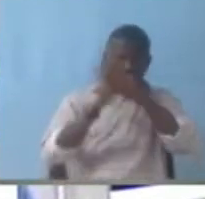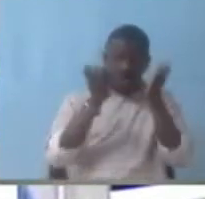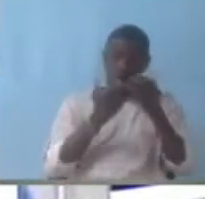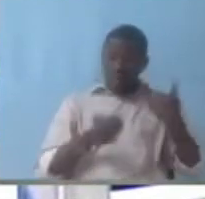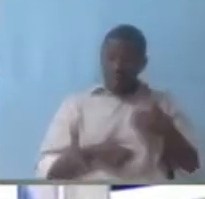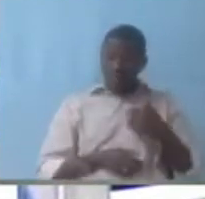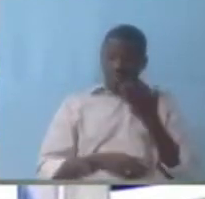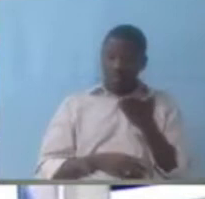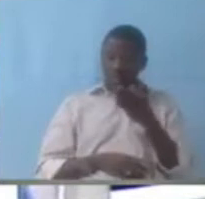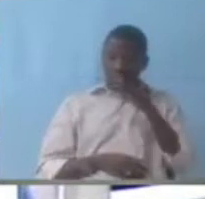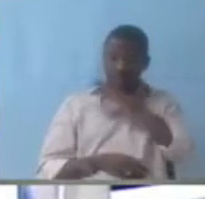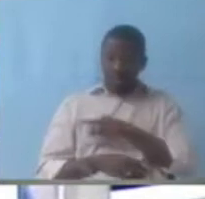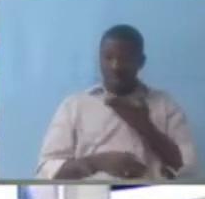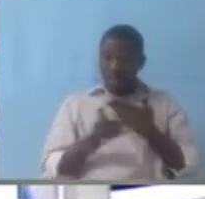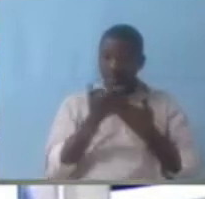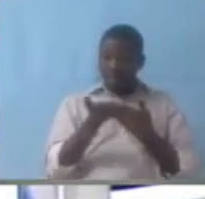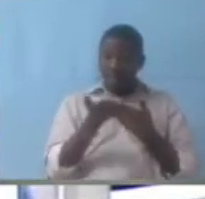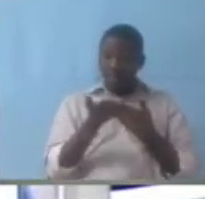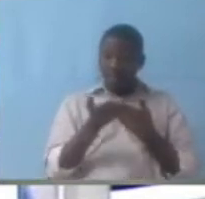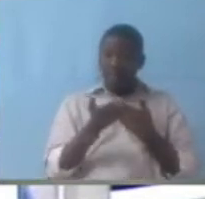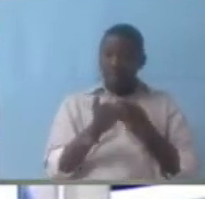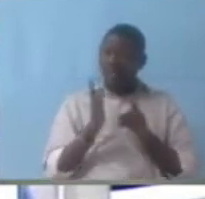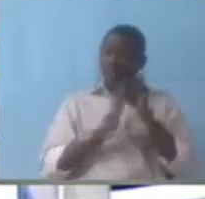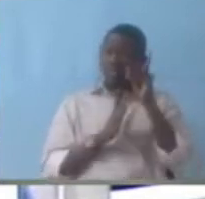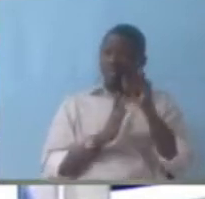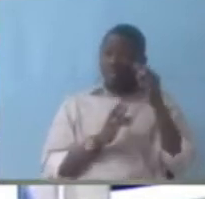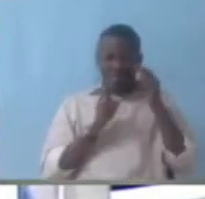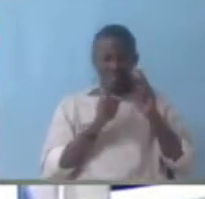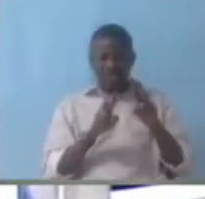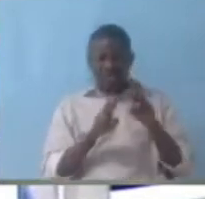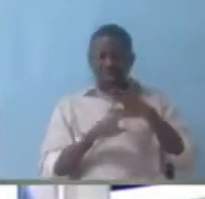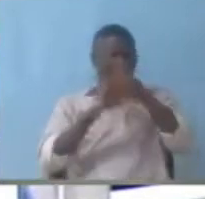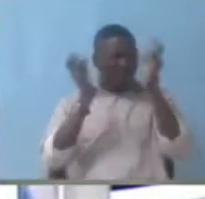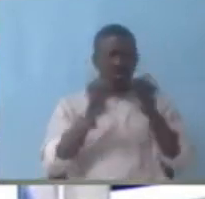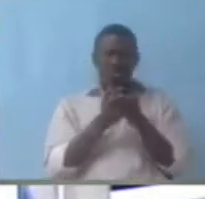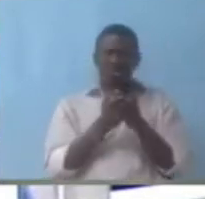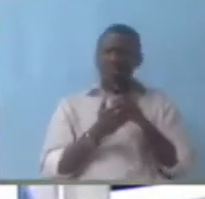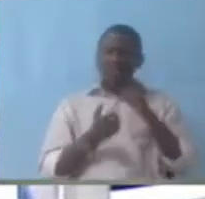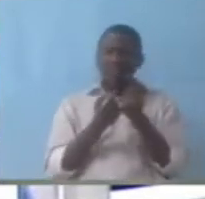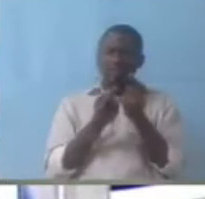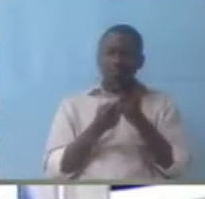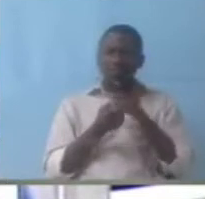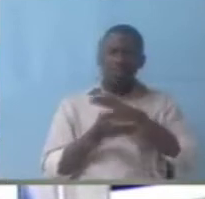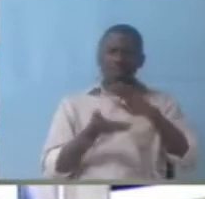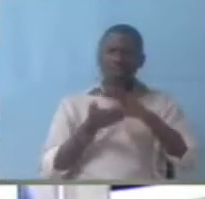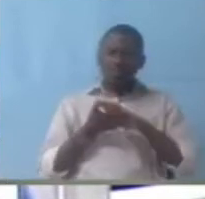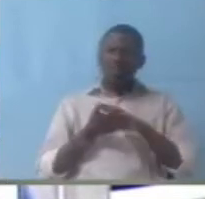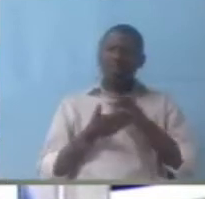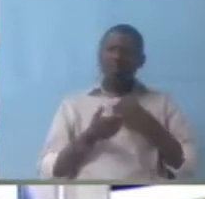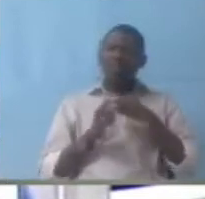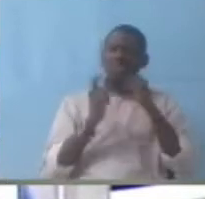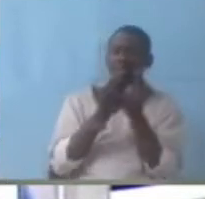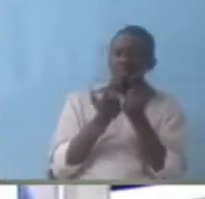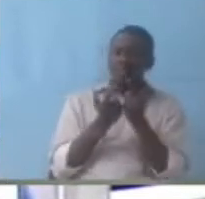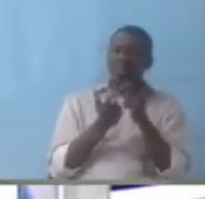jamala nafa leba. Especially considering all the evidence that we have received that this was a tool by Yaya Jame to entrench himself